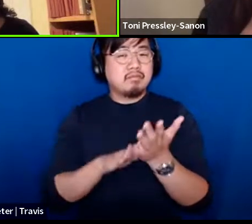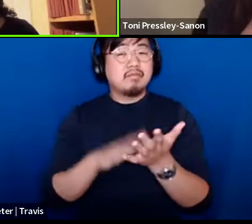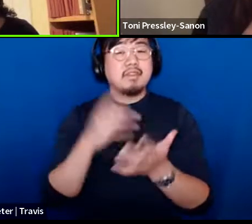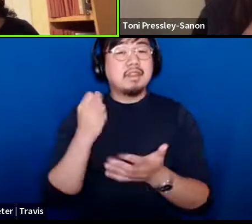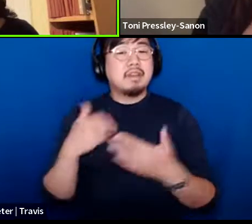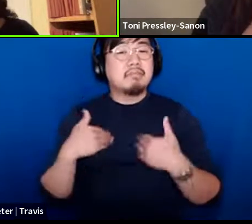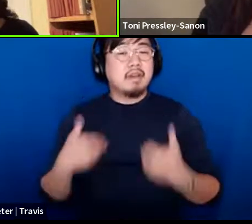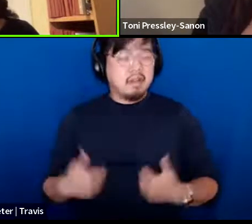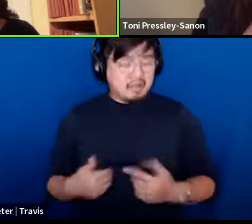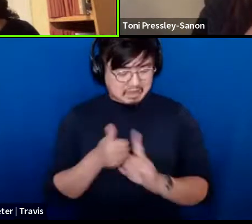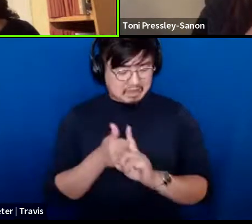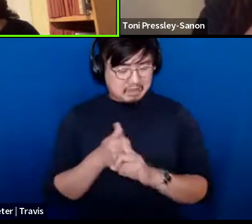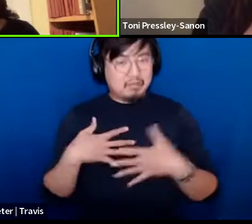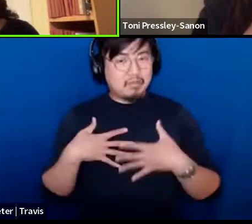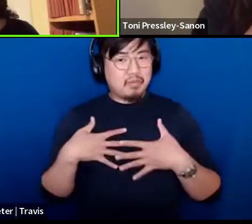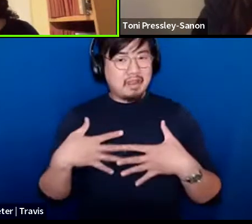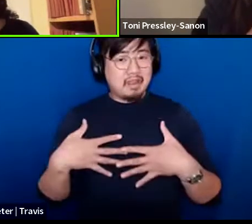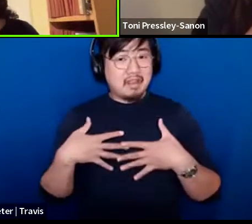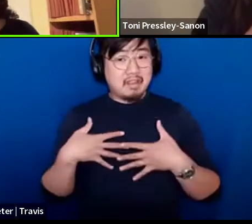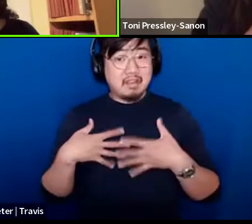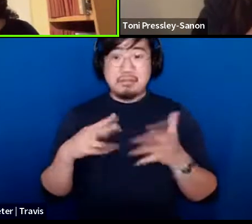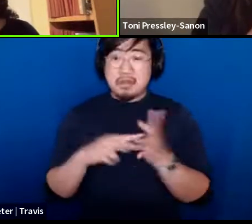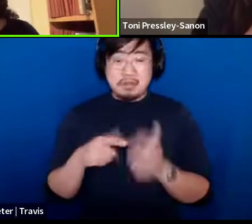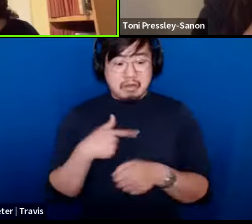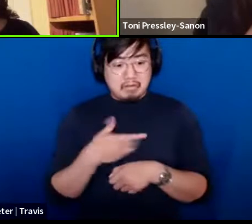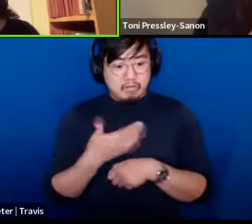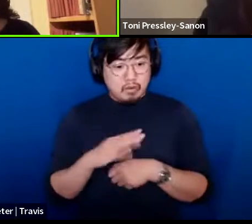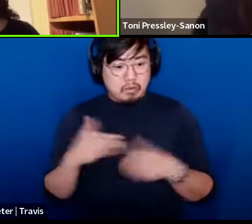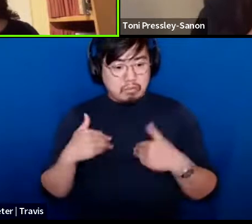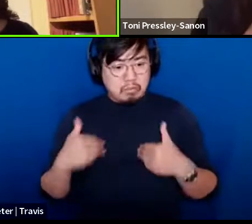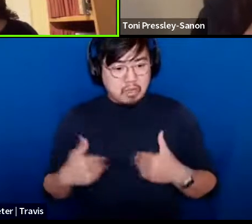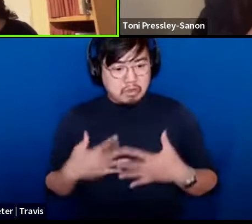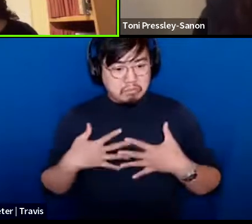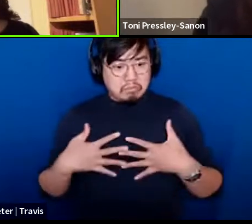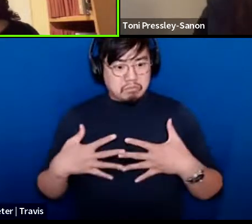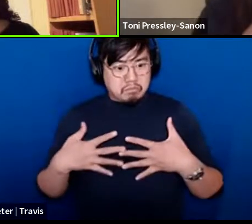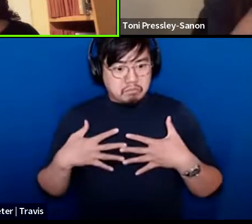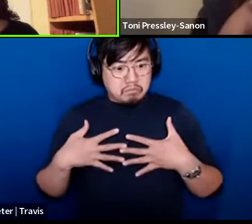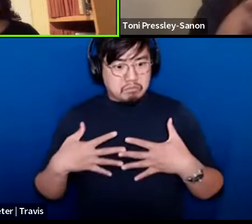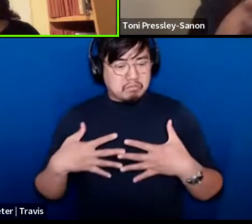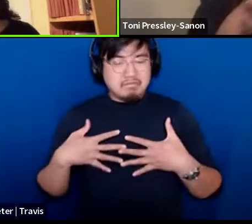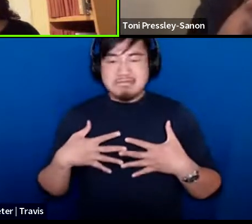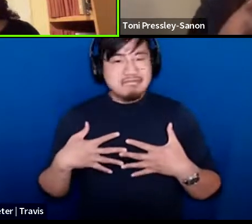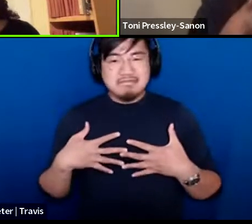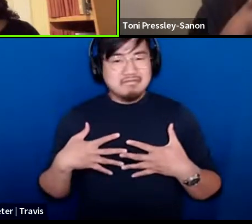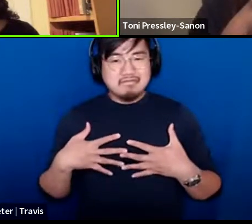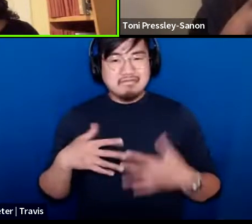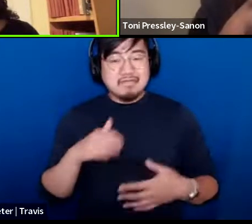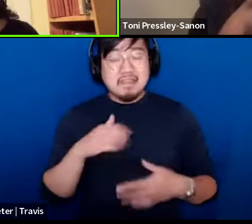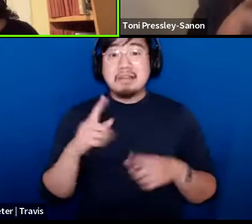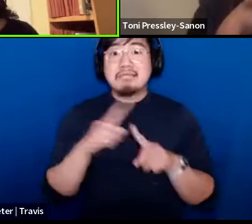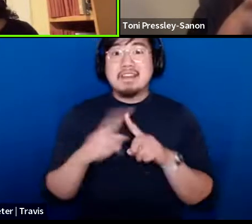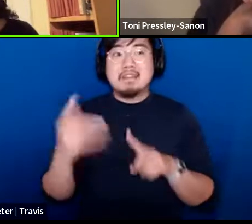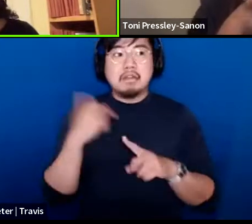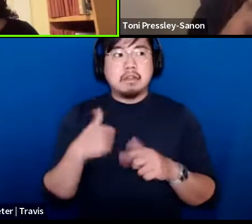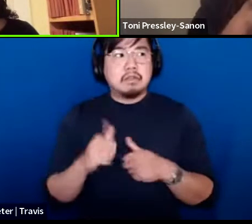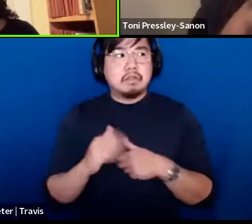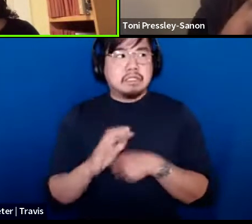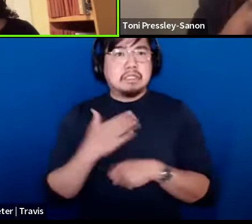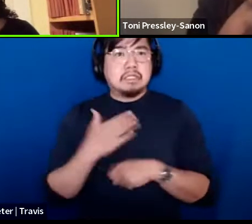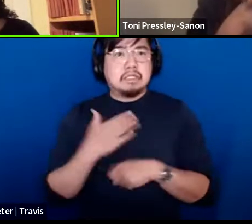itself. Mm-hmm. We actually are not forcing our breath. And when we try to, we can do some real damage, but